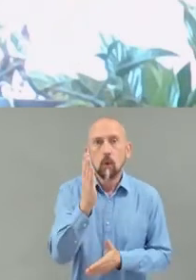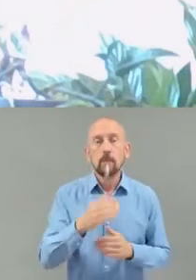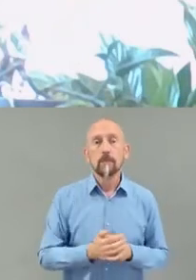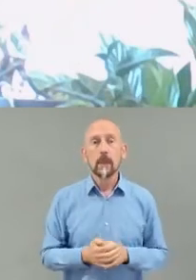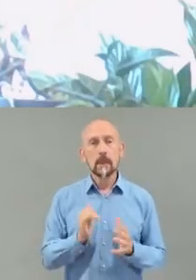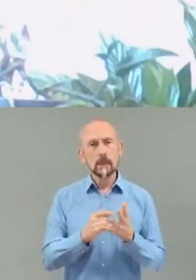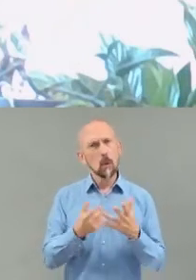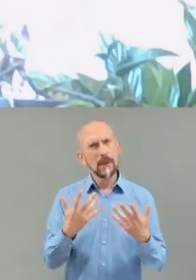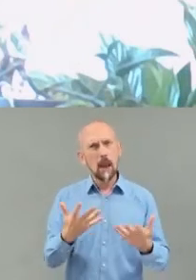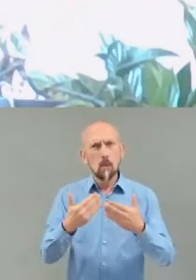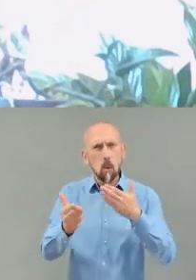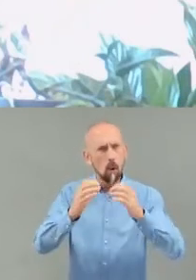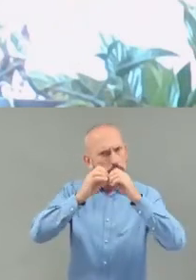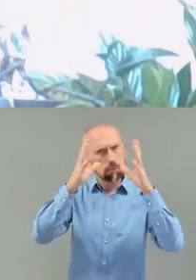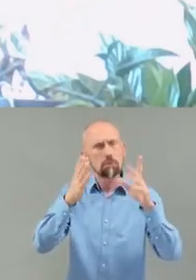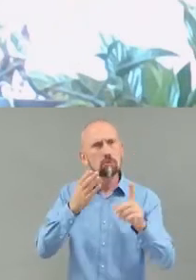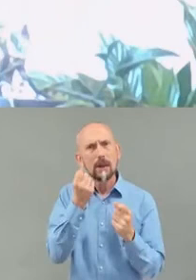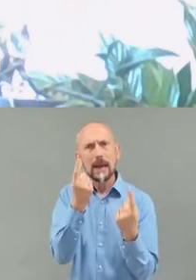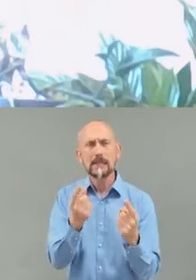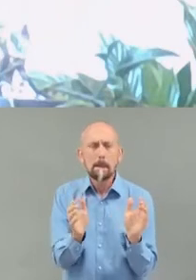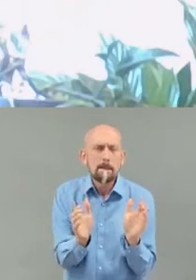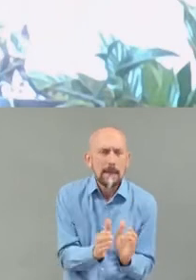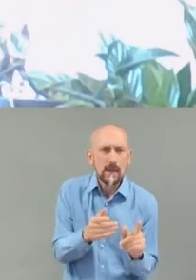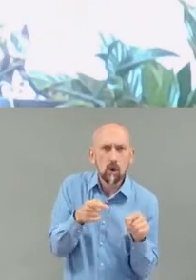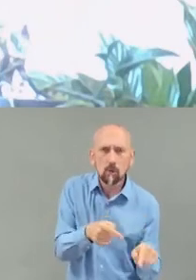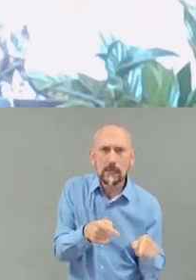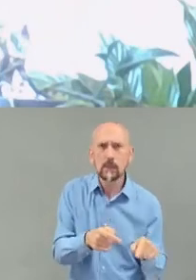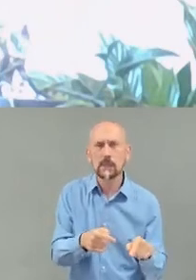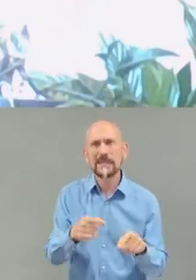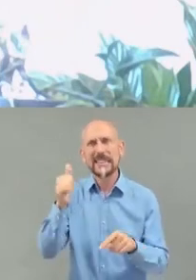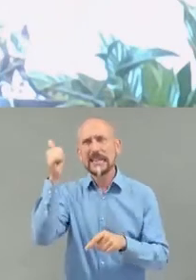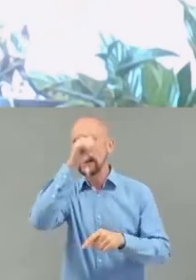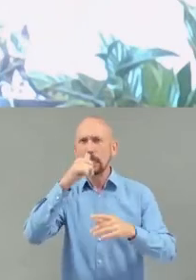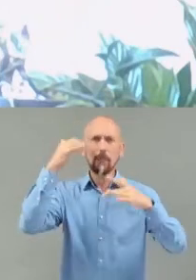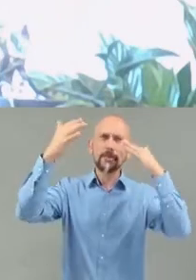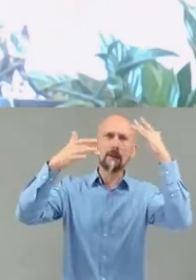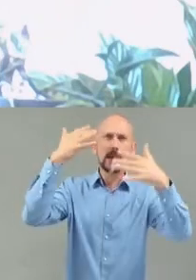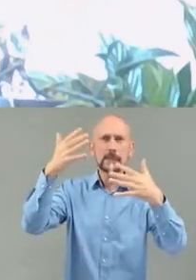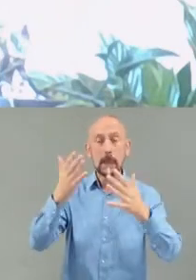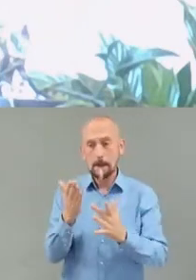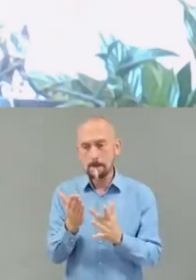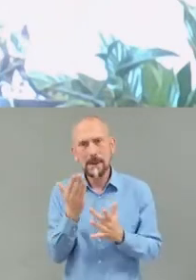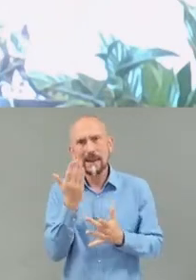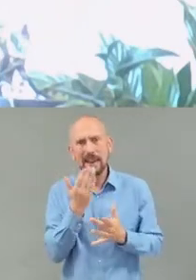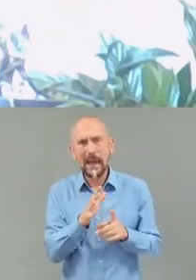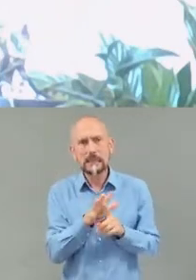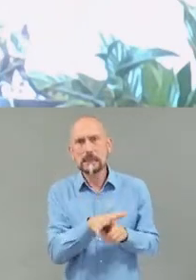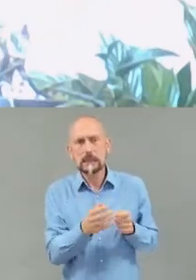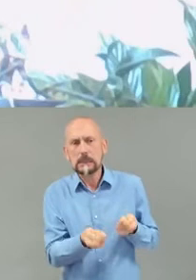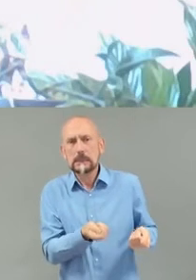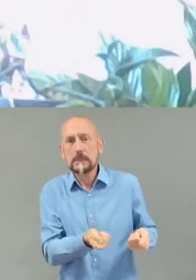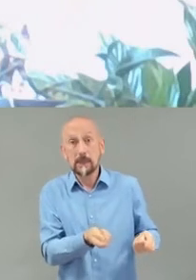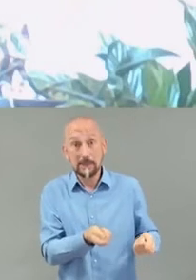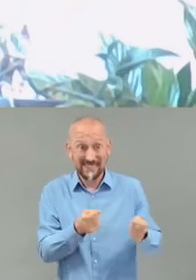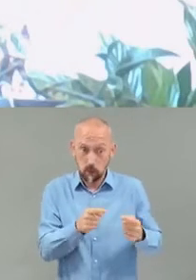that the microaggressions, intellectual theorizing, and middle-class moderation are just as corrosive as the